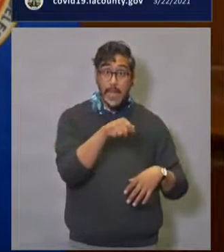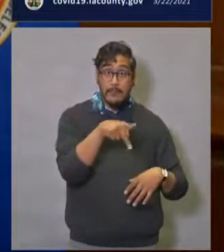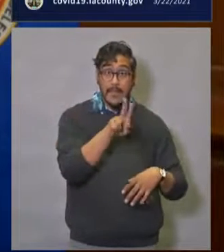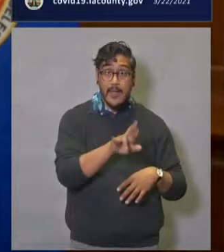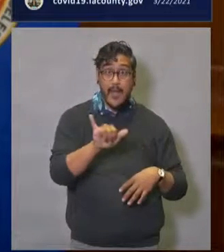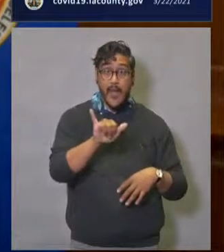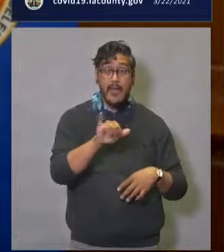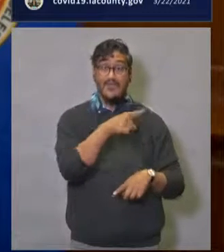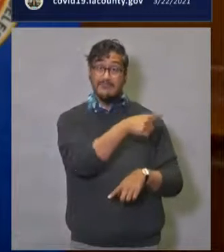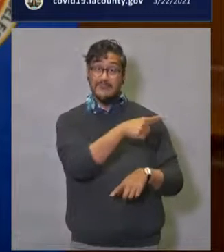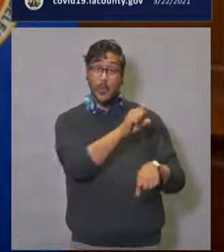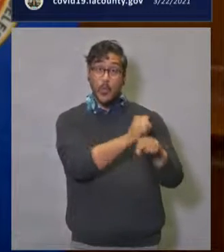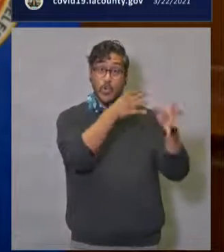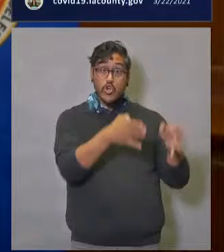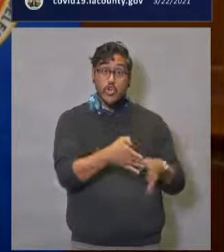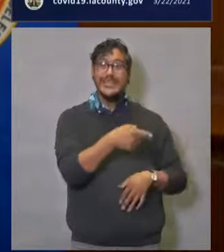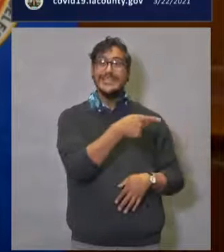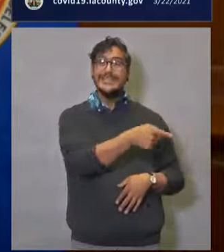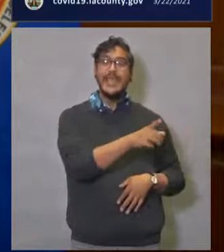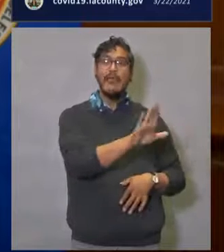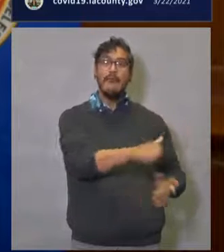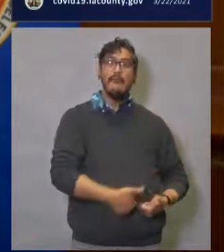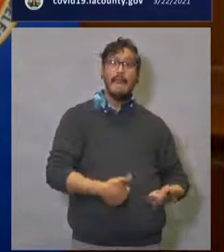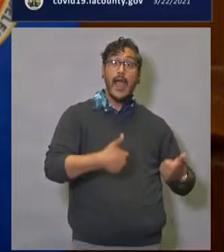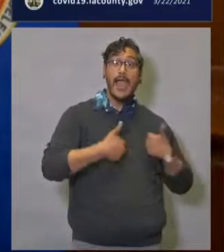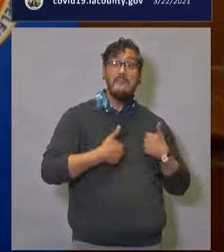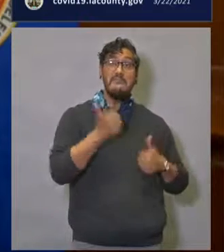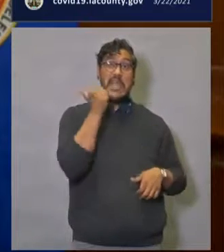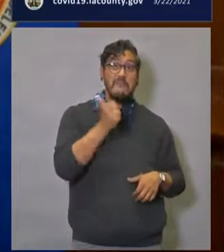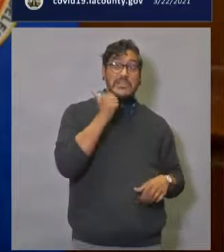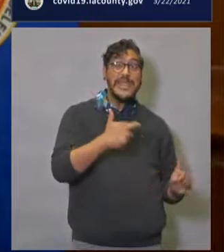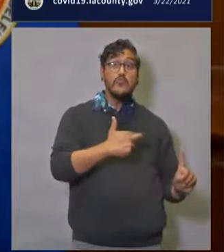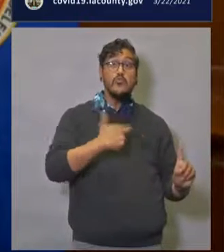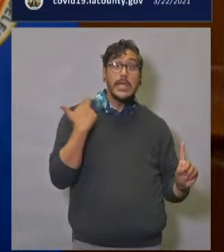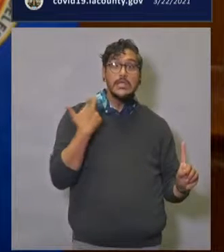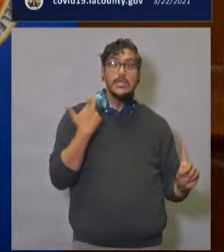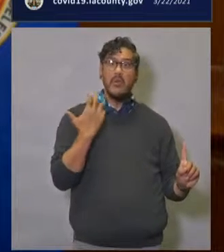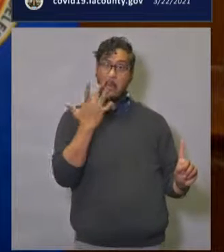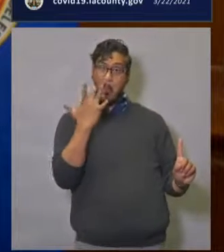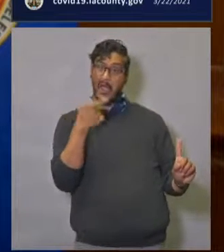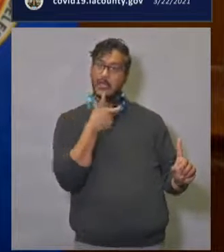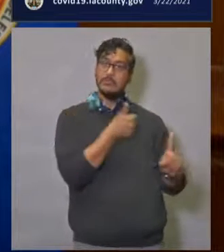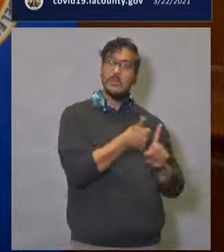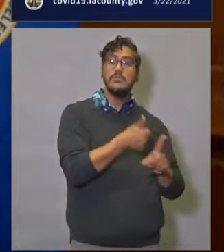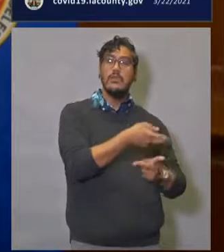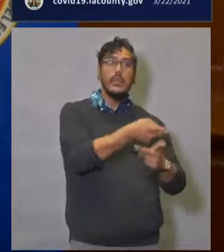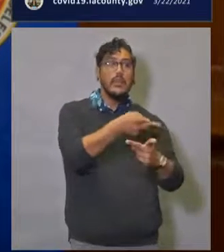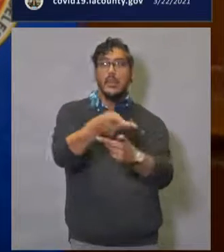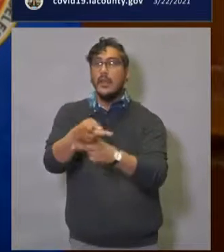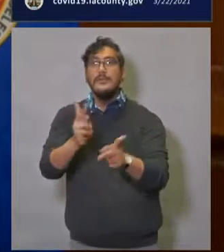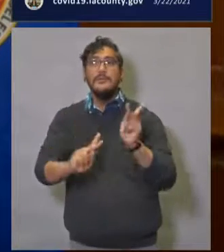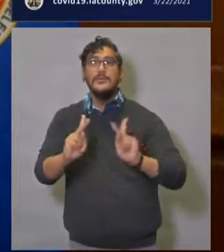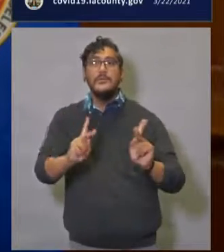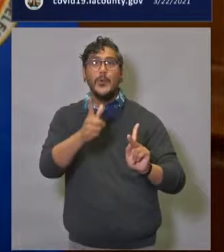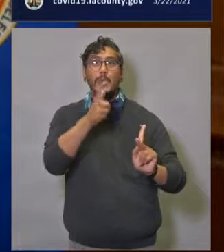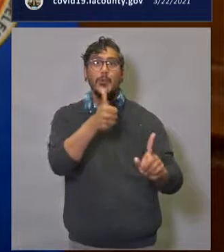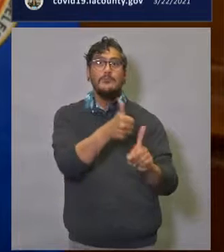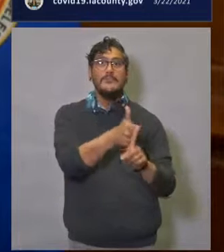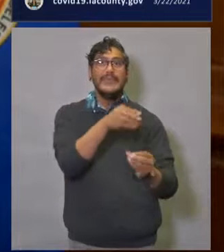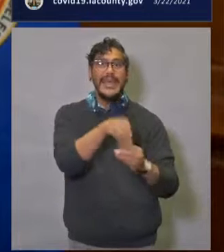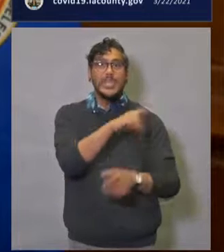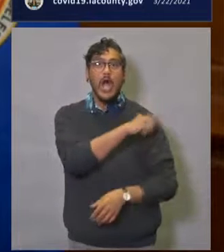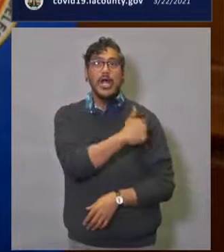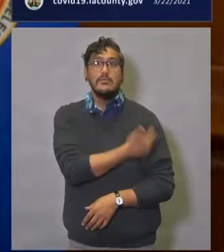who risked their lives every day to save people who were hospitalized because of COVID. And it was Filipino nurses who